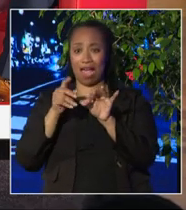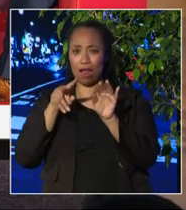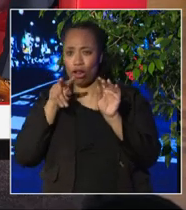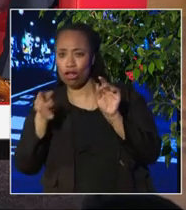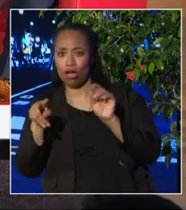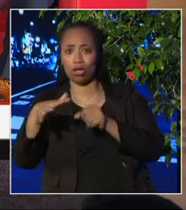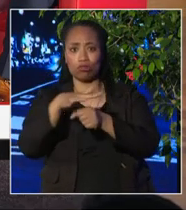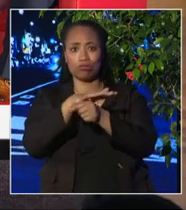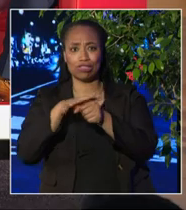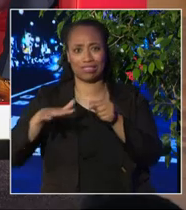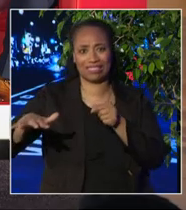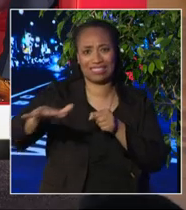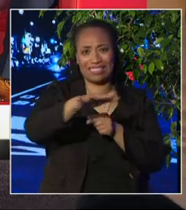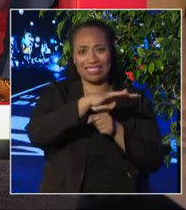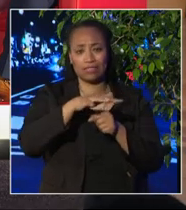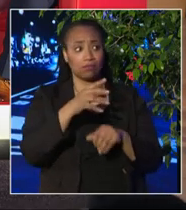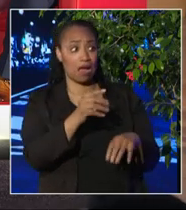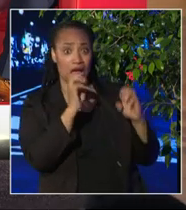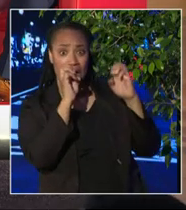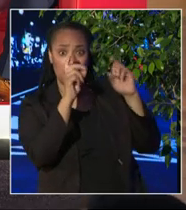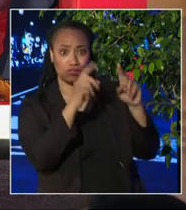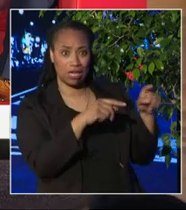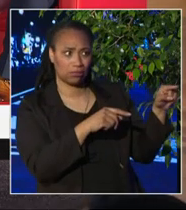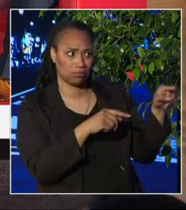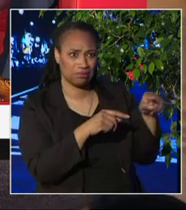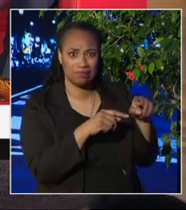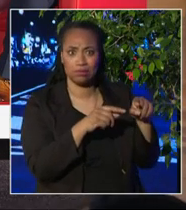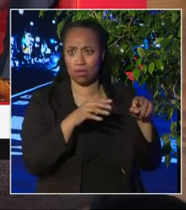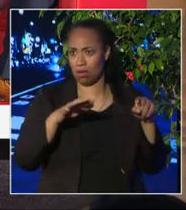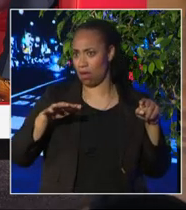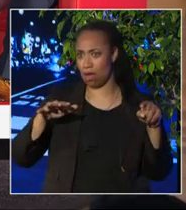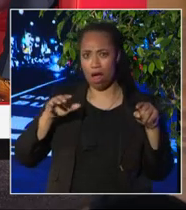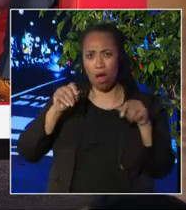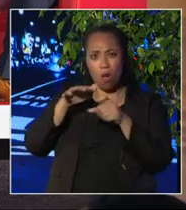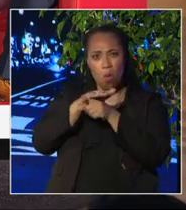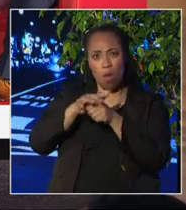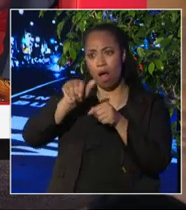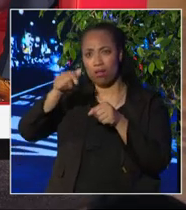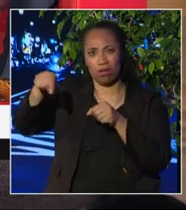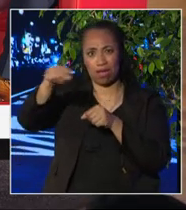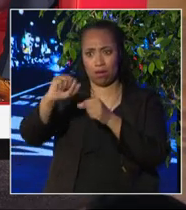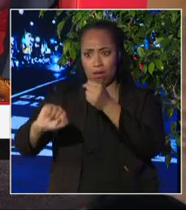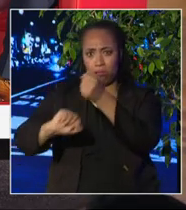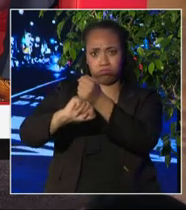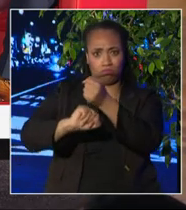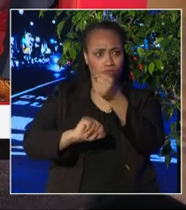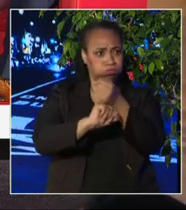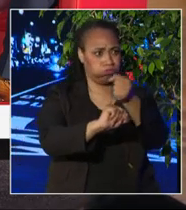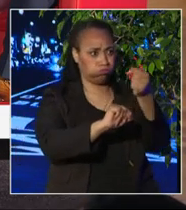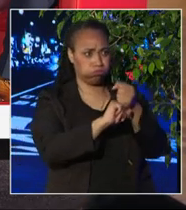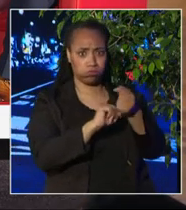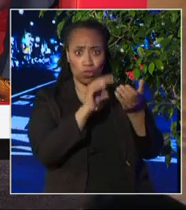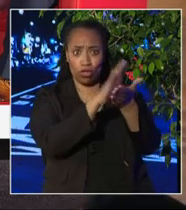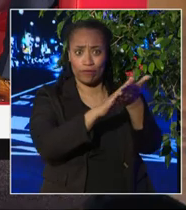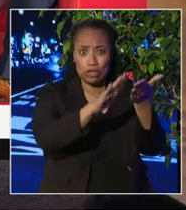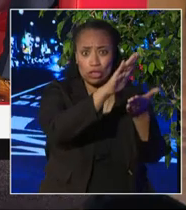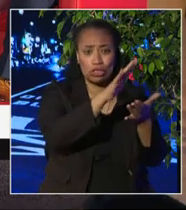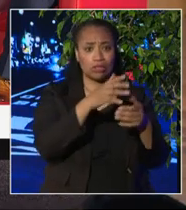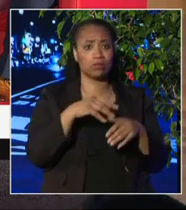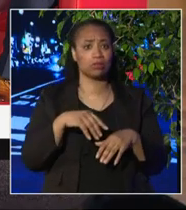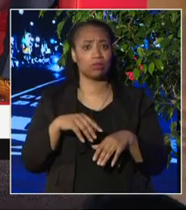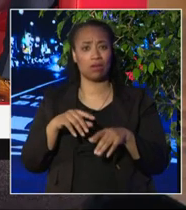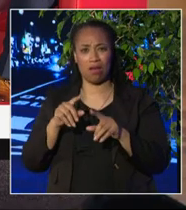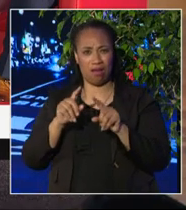local causes, including hospitals and our university. So they're a great partner, and